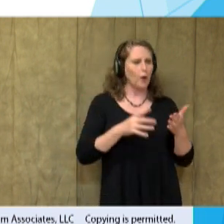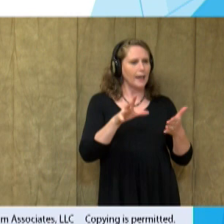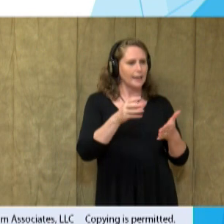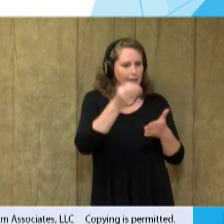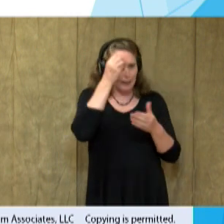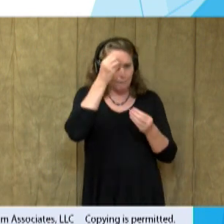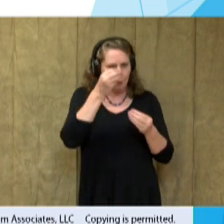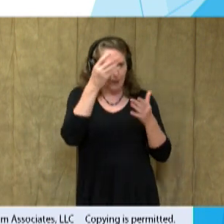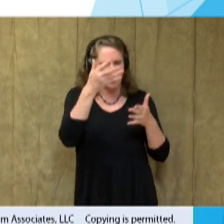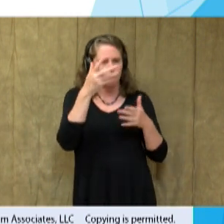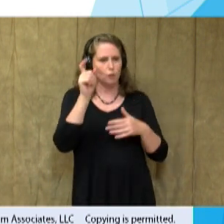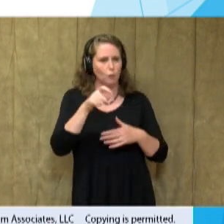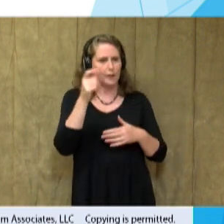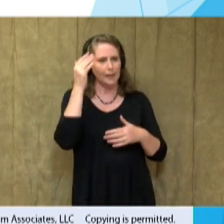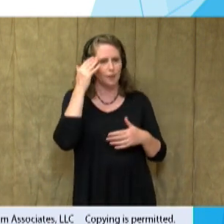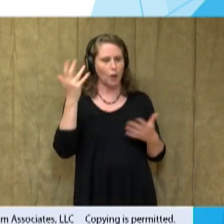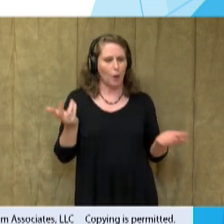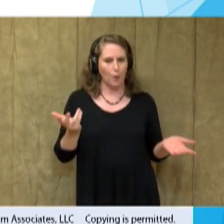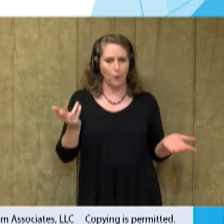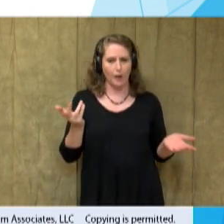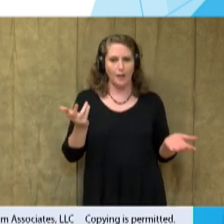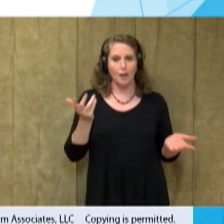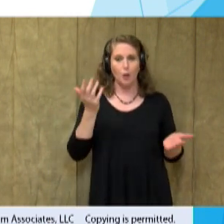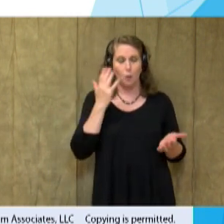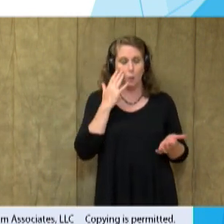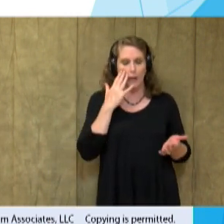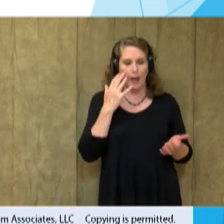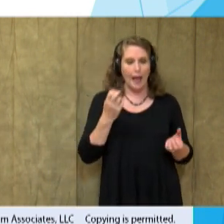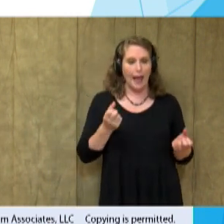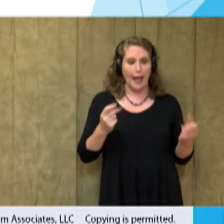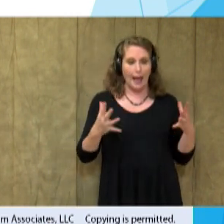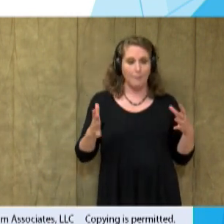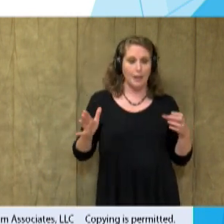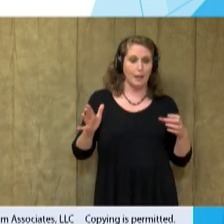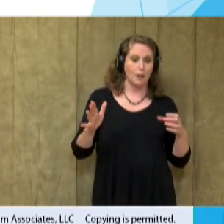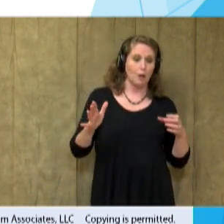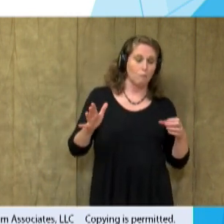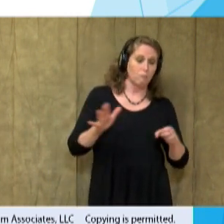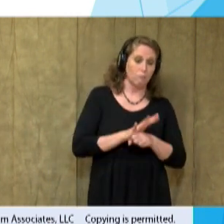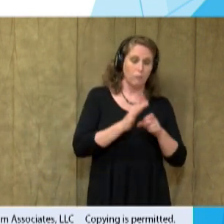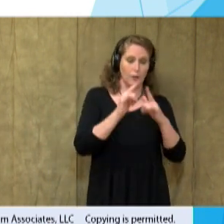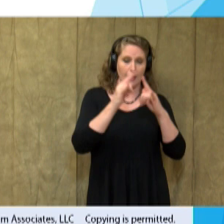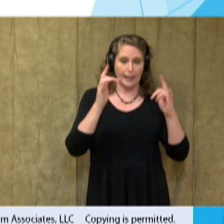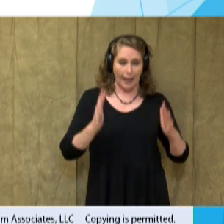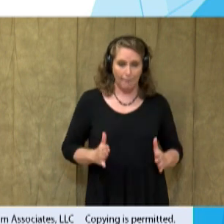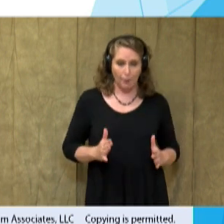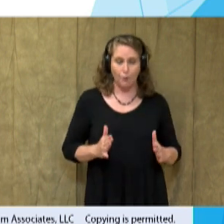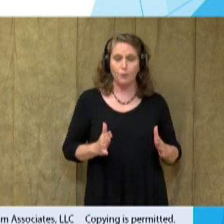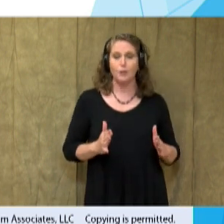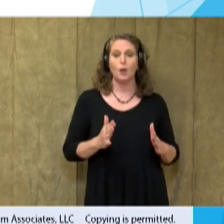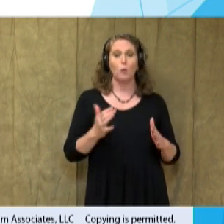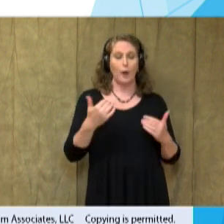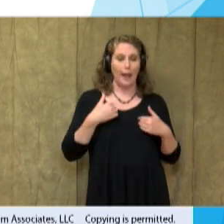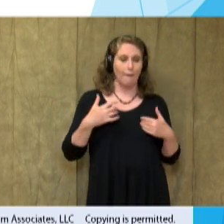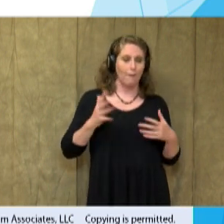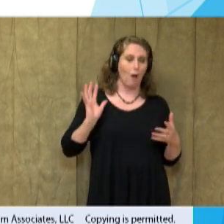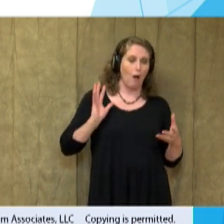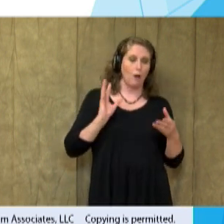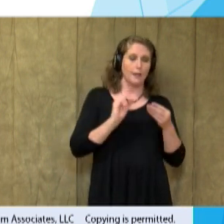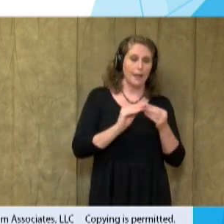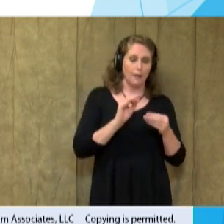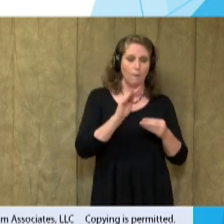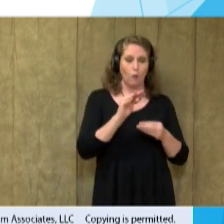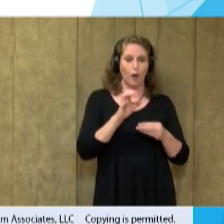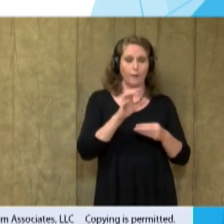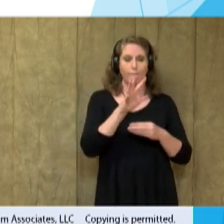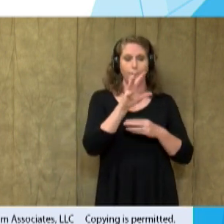able to figure that out? Well, we know how many total campers there are, which is 450. So there are